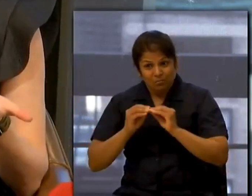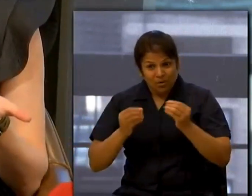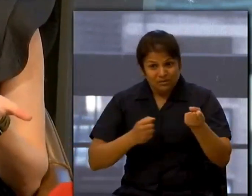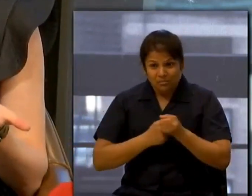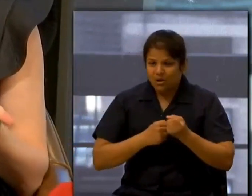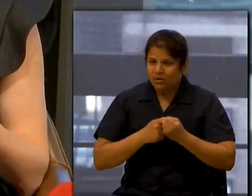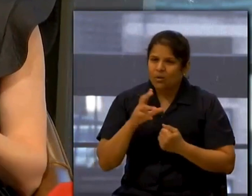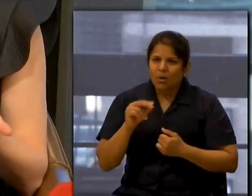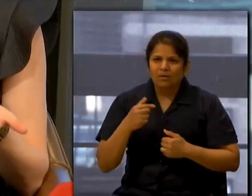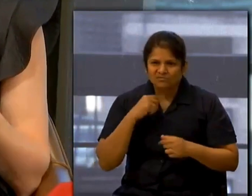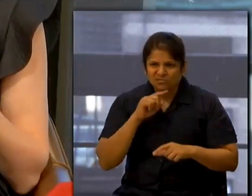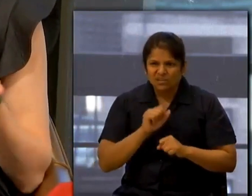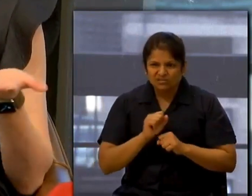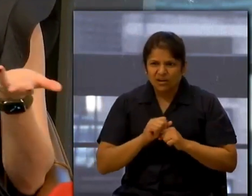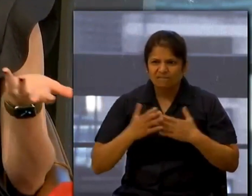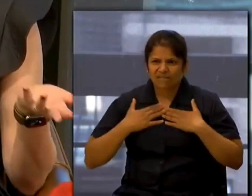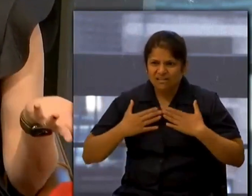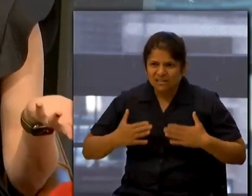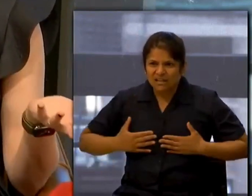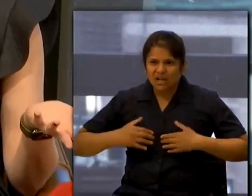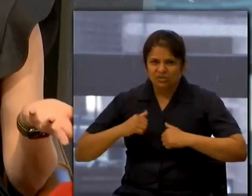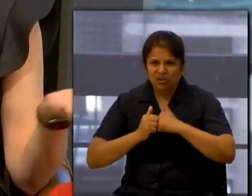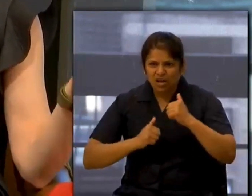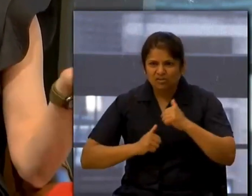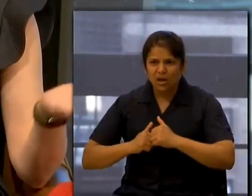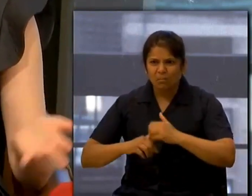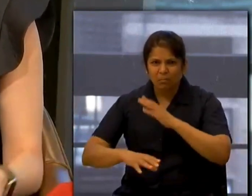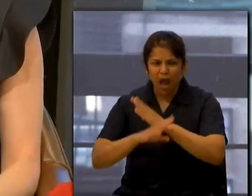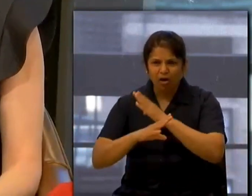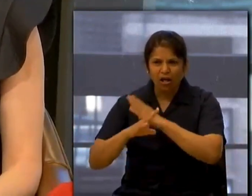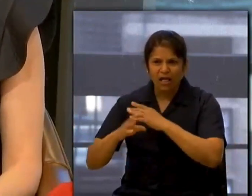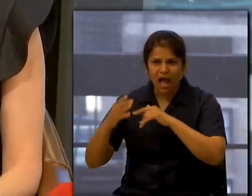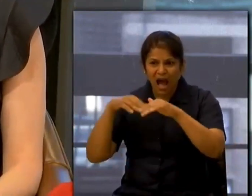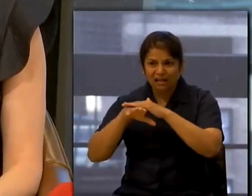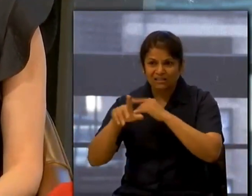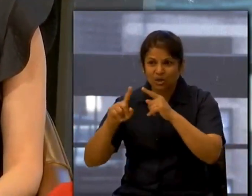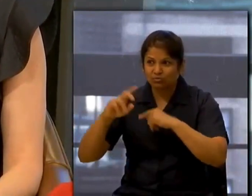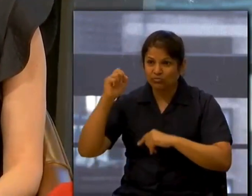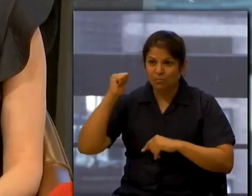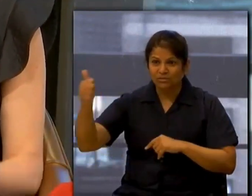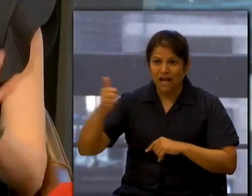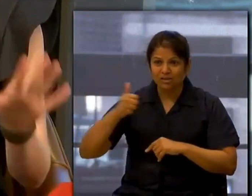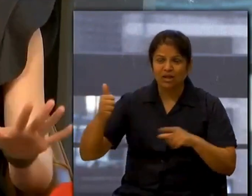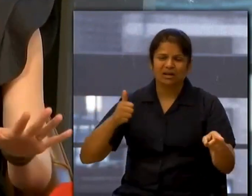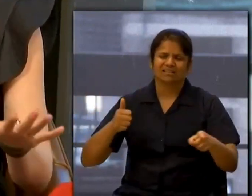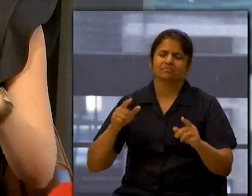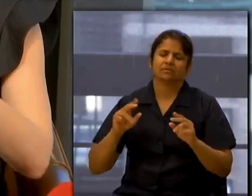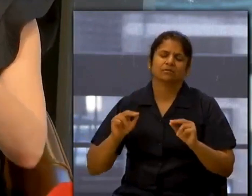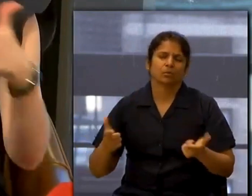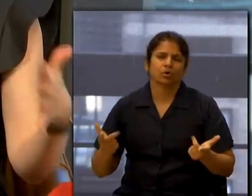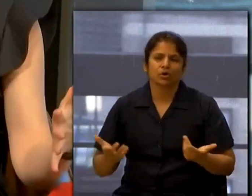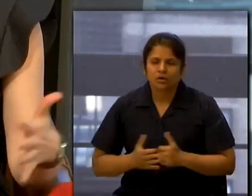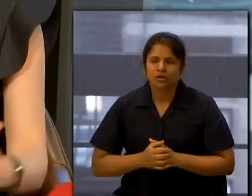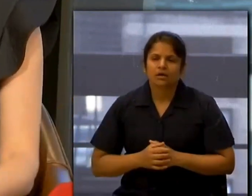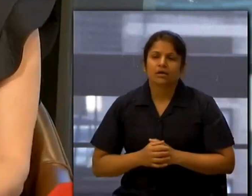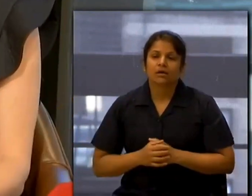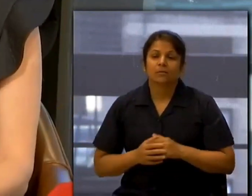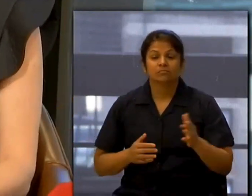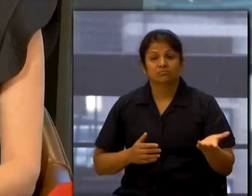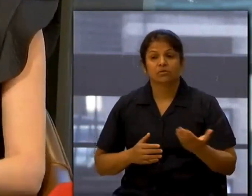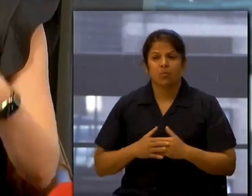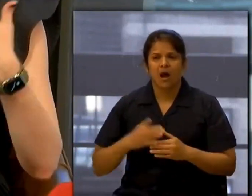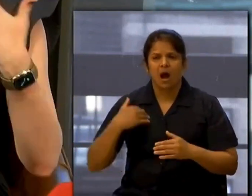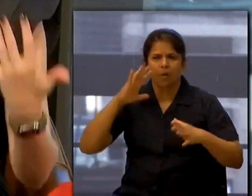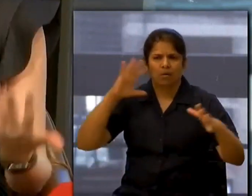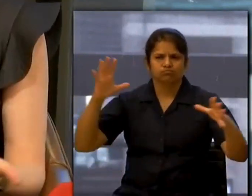barriers, right, to access. And it's somewhat about transportation in this case. So long story short, and I won't go through the whole process, but they